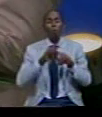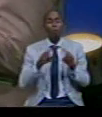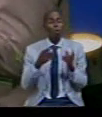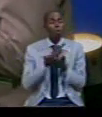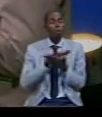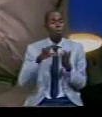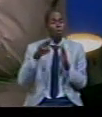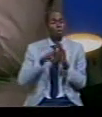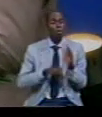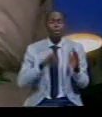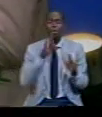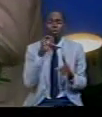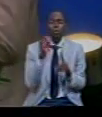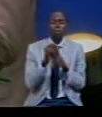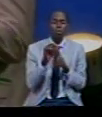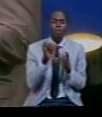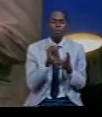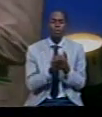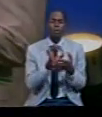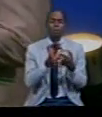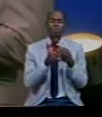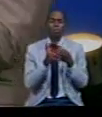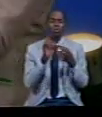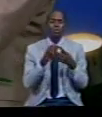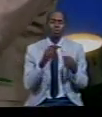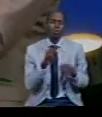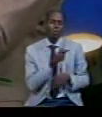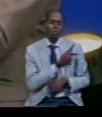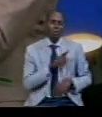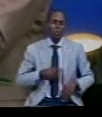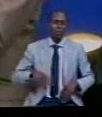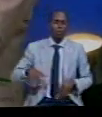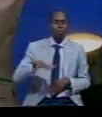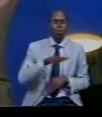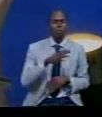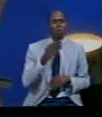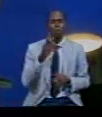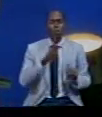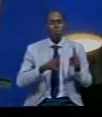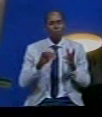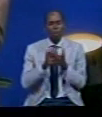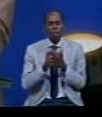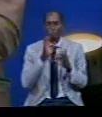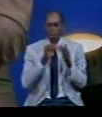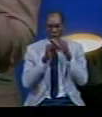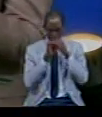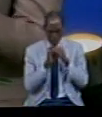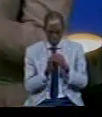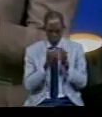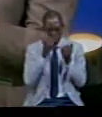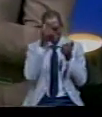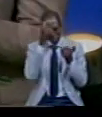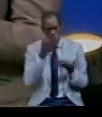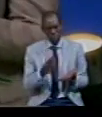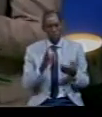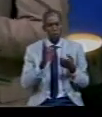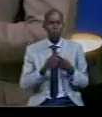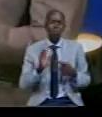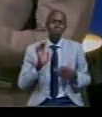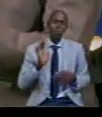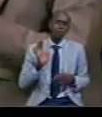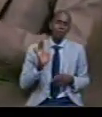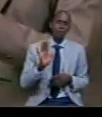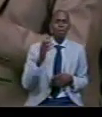that belongs to the kingdom of people who are now submissive to the master, the kingdom of people who can